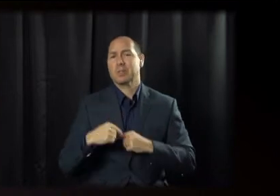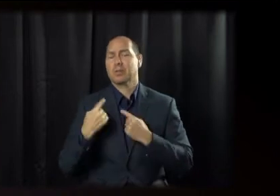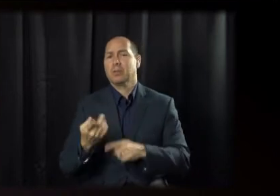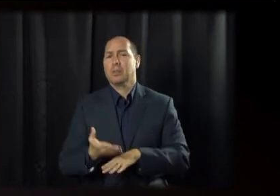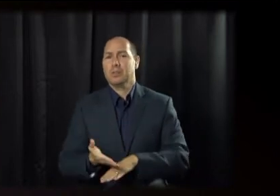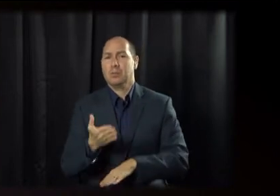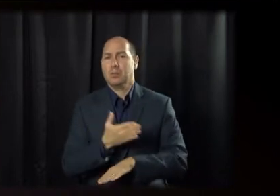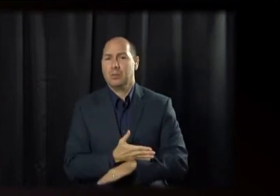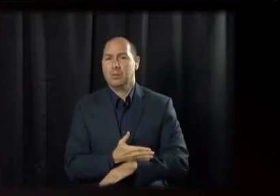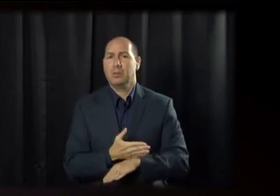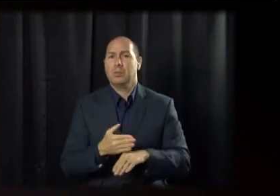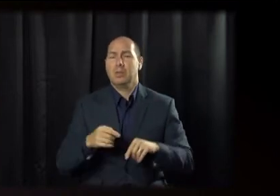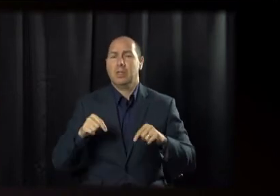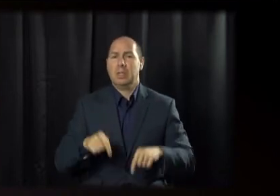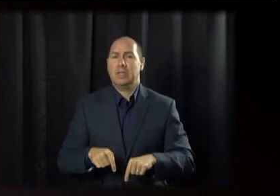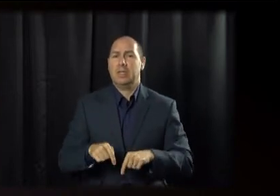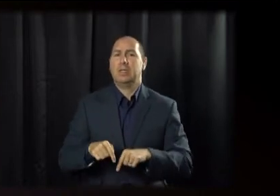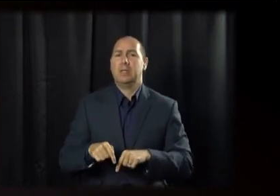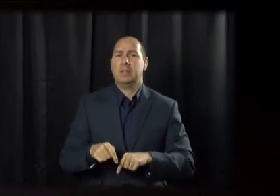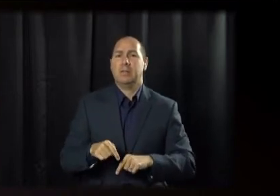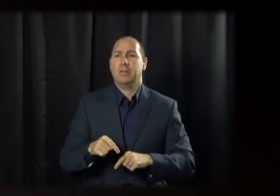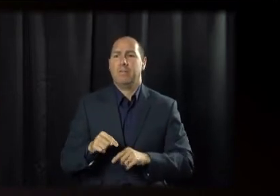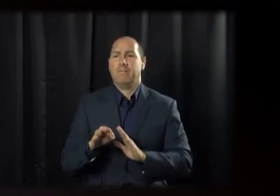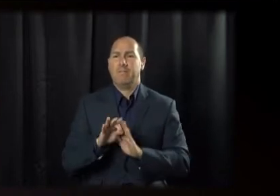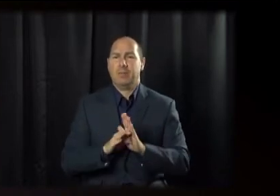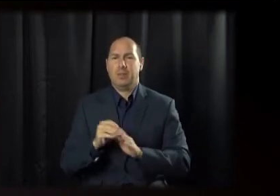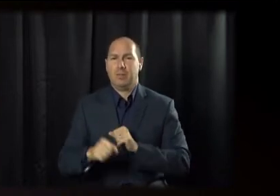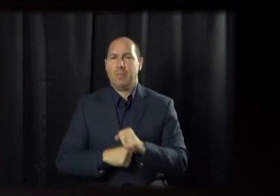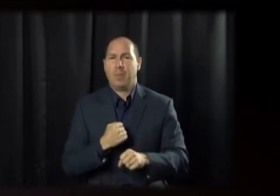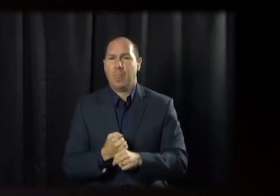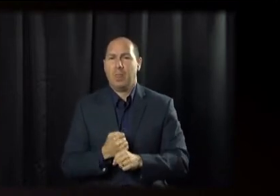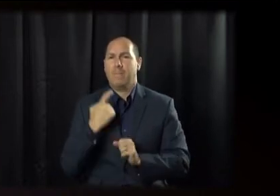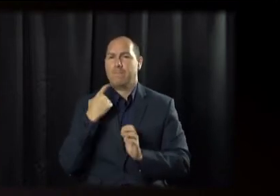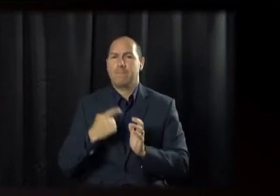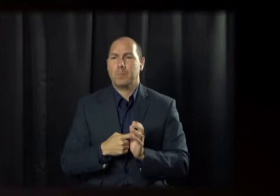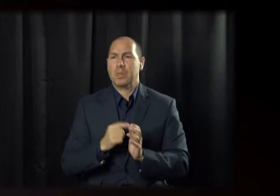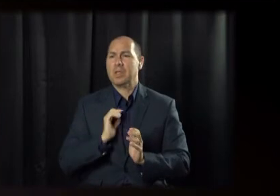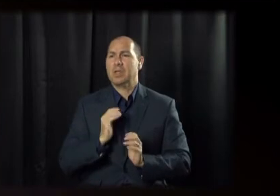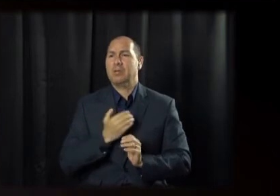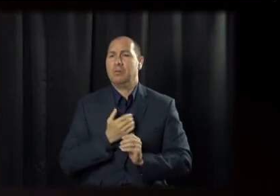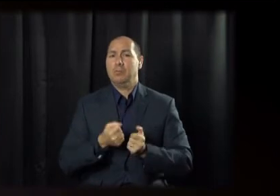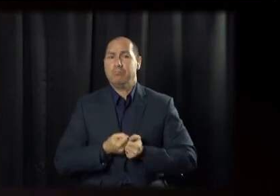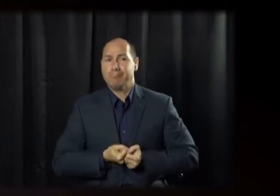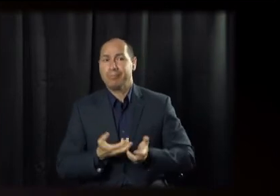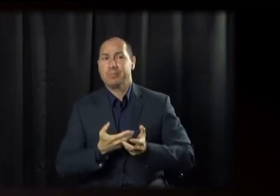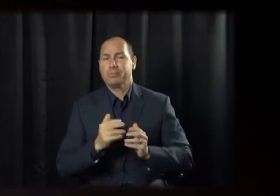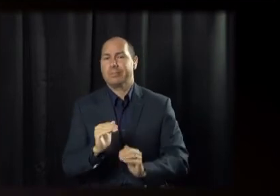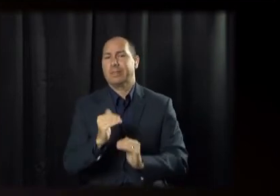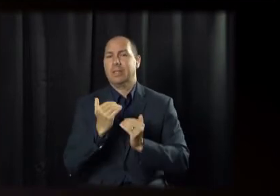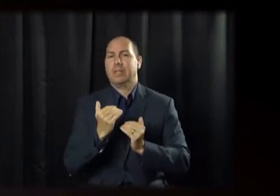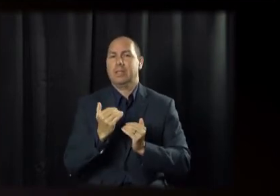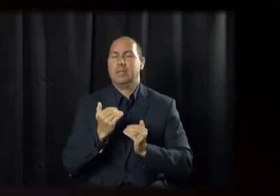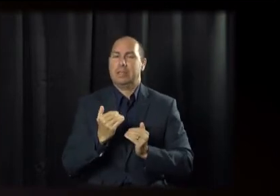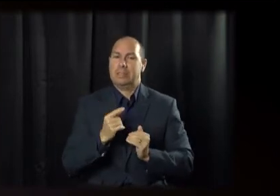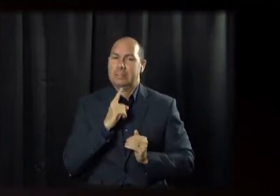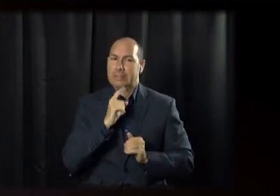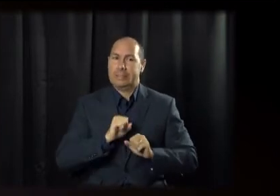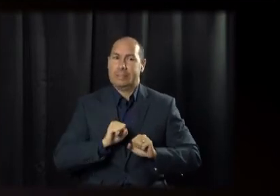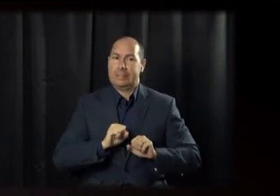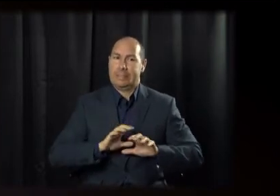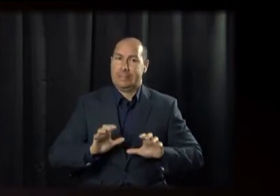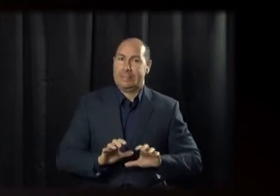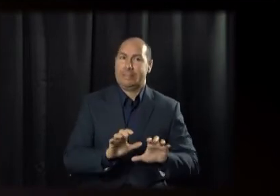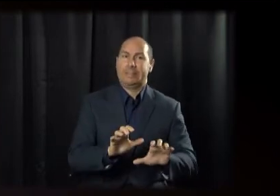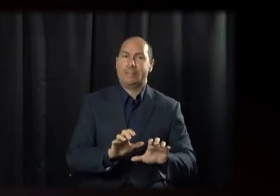the past fiscal years, its ability to sustain that level of delivery is still limited. HTA's outperformance in the first half of fiscal